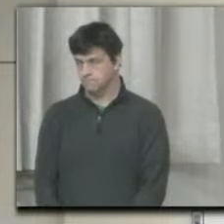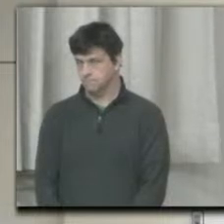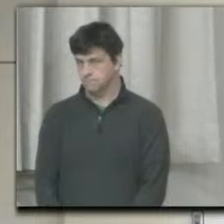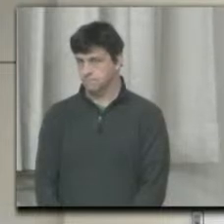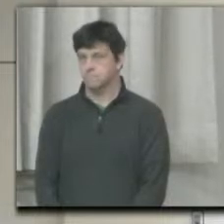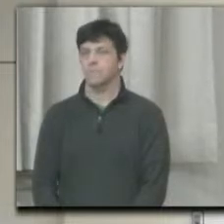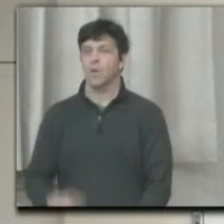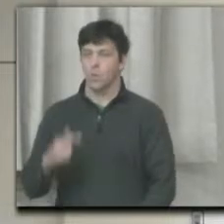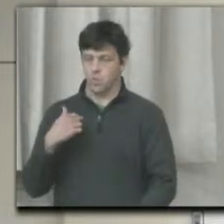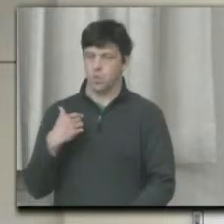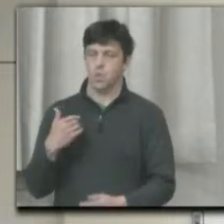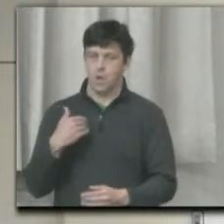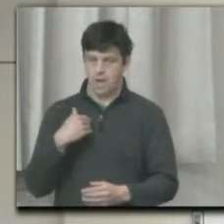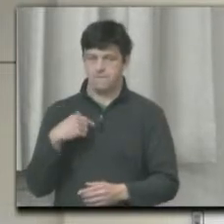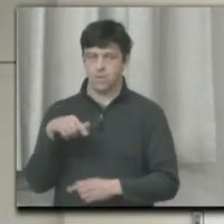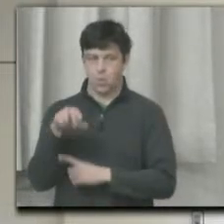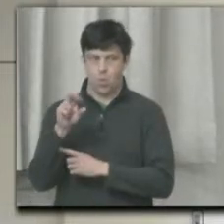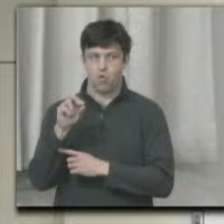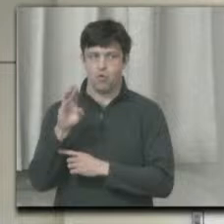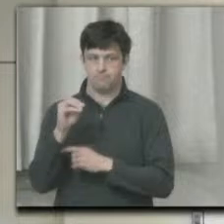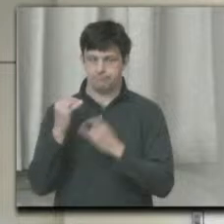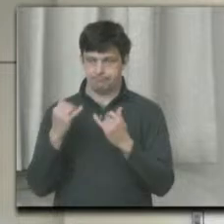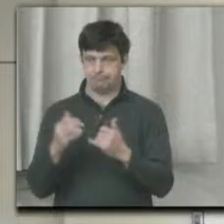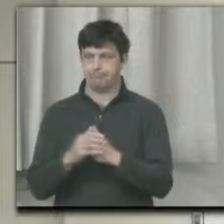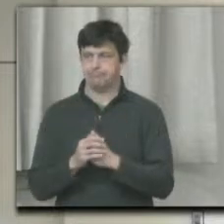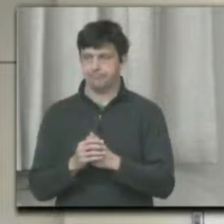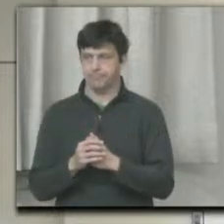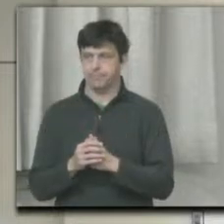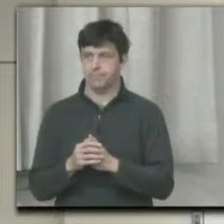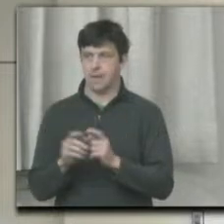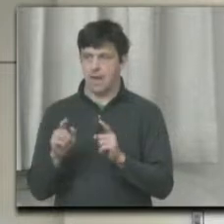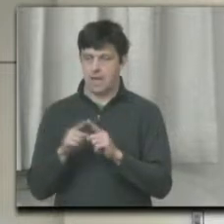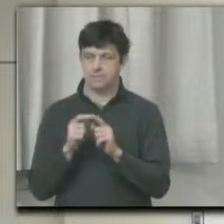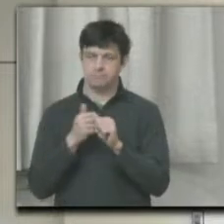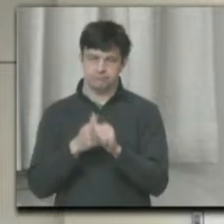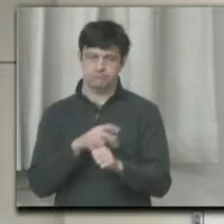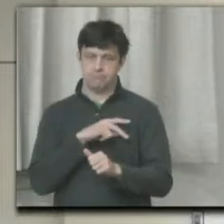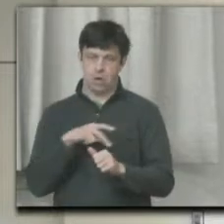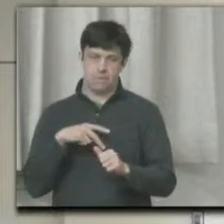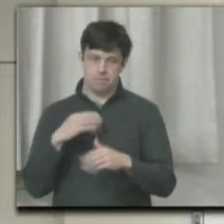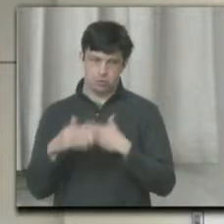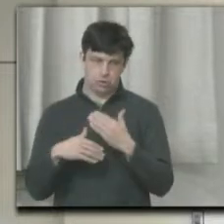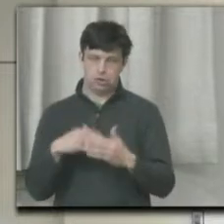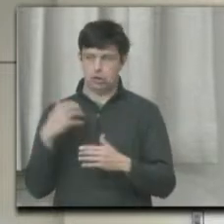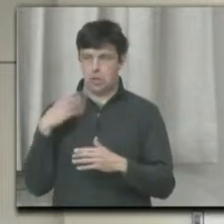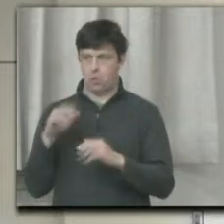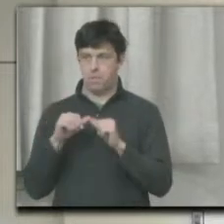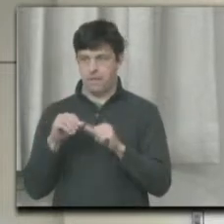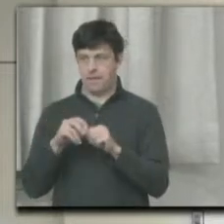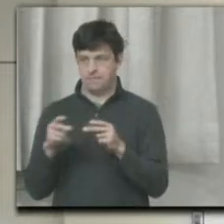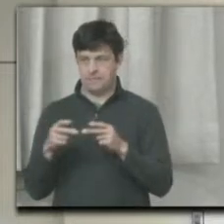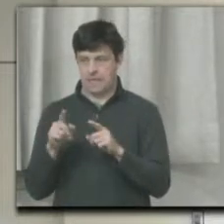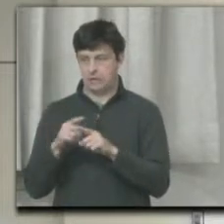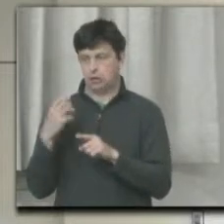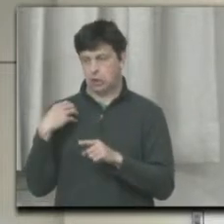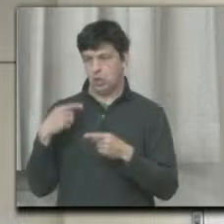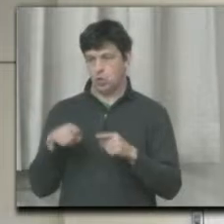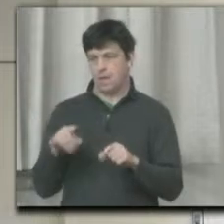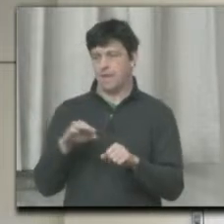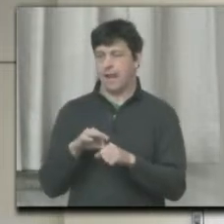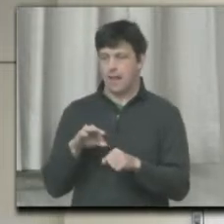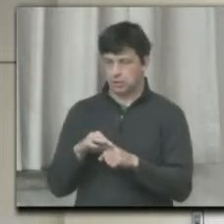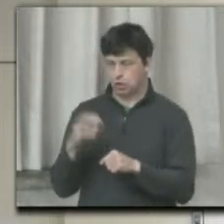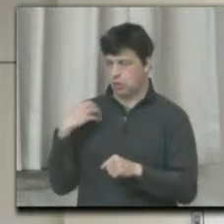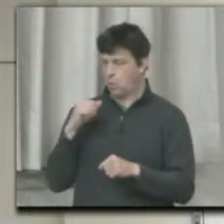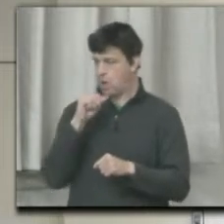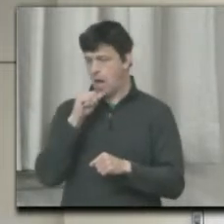We do have a quorum. As per parliamentarian procedure, the chair will remain in their position as chair during the election. The